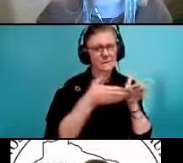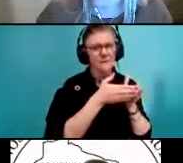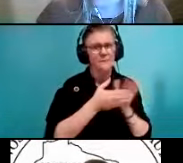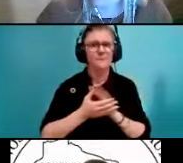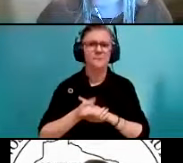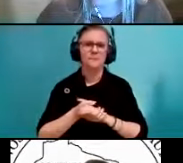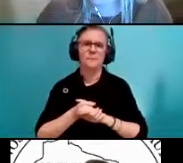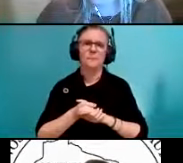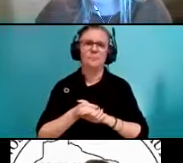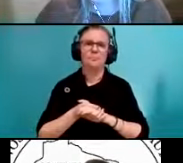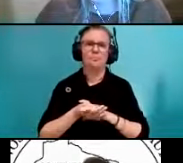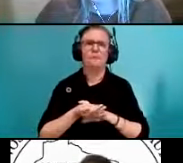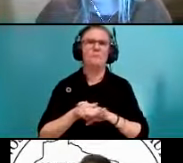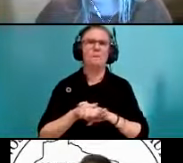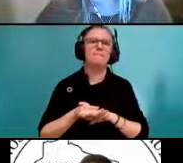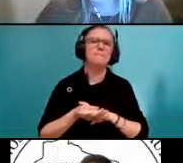Next slide.